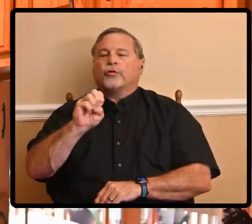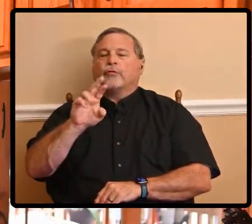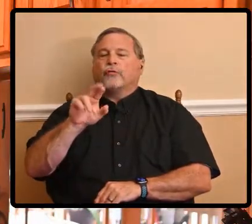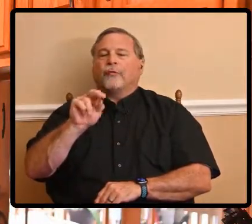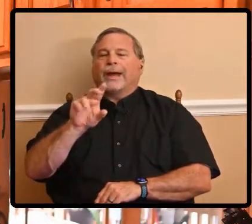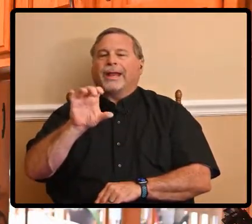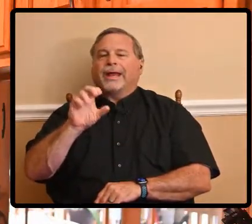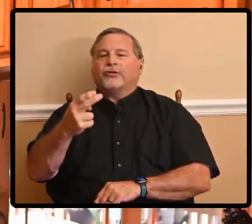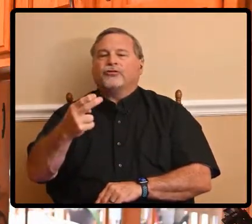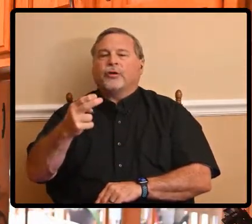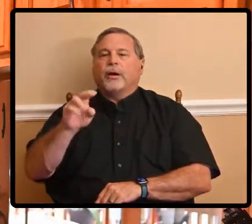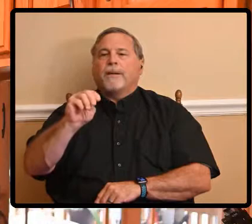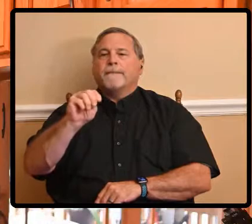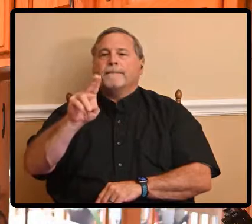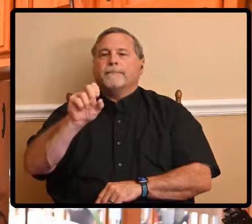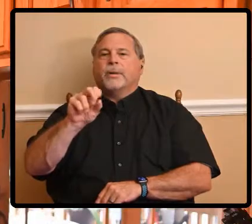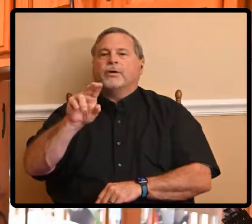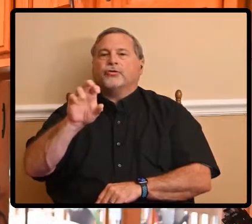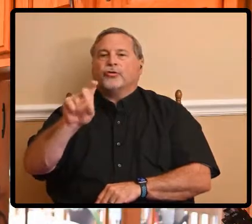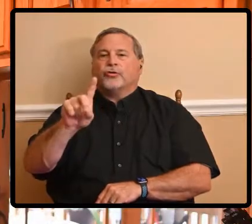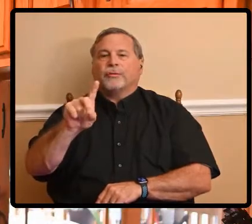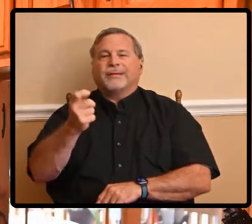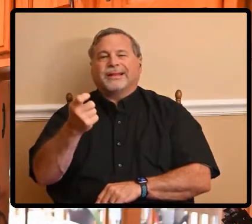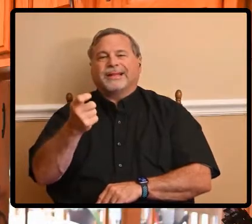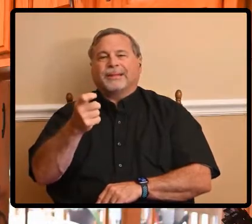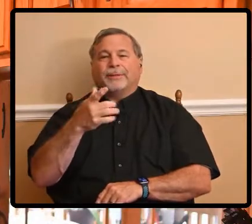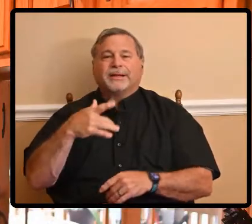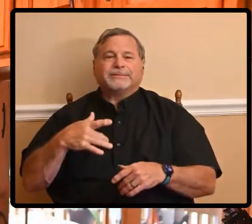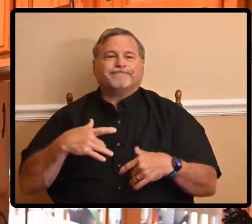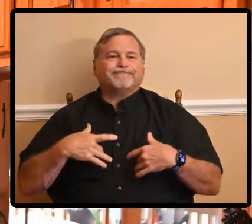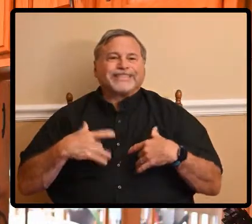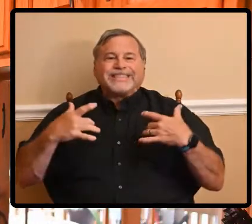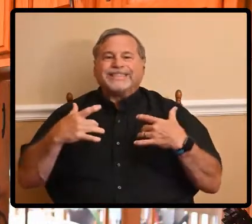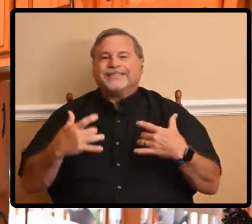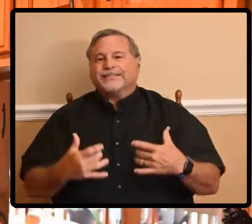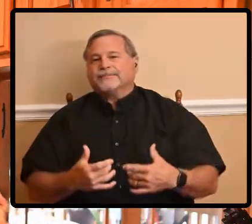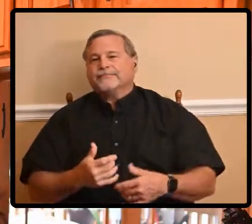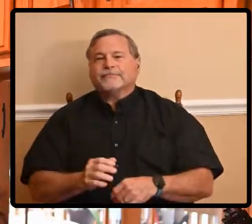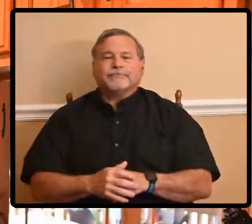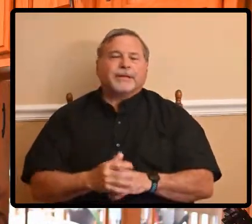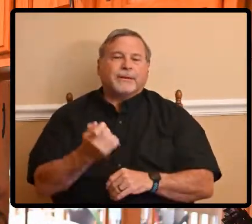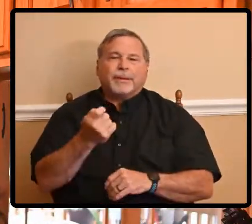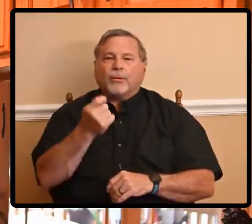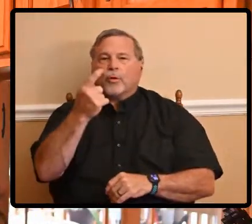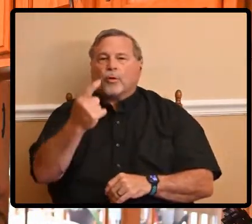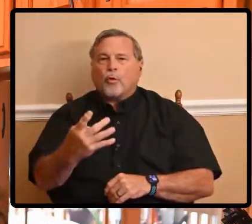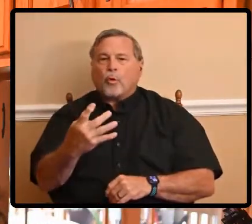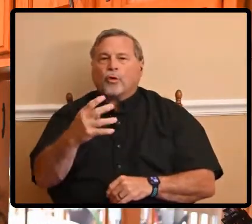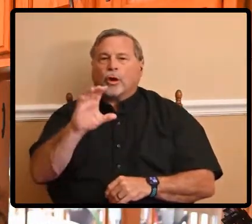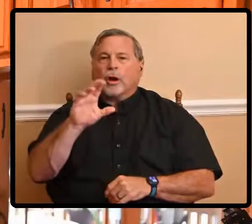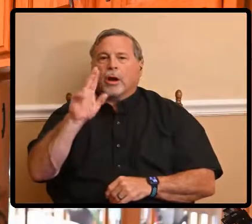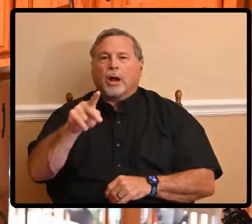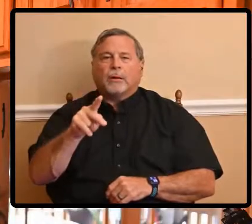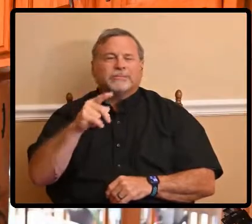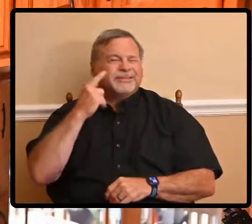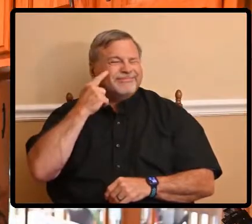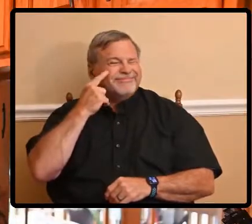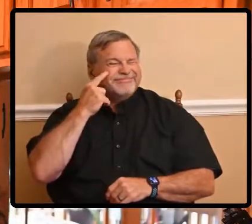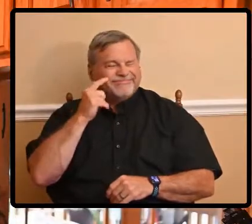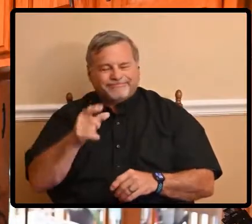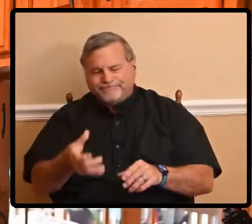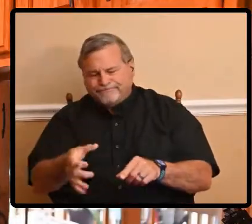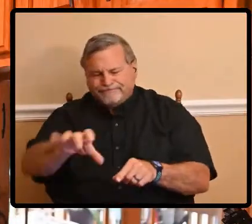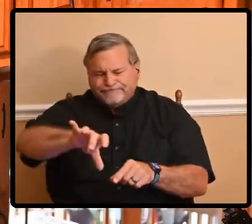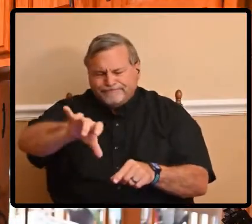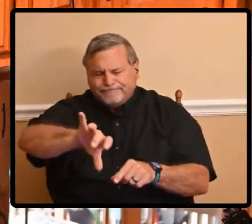mustard. It's going to give it just a little bit of a kick. So I'm putting in about 1/4 cup. Again, I'm eyeballing